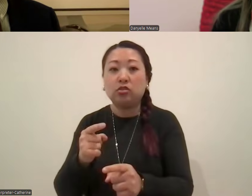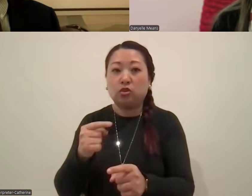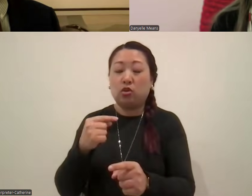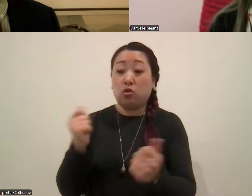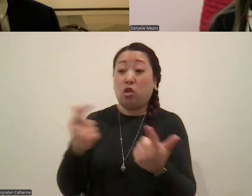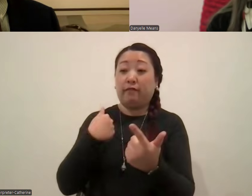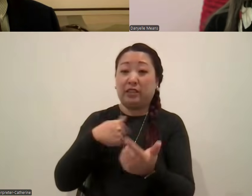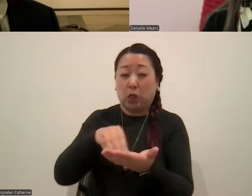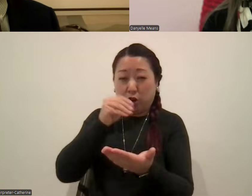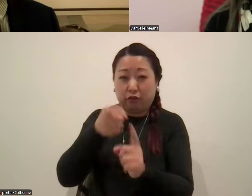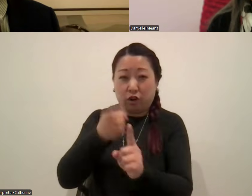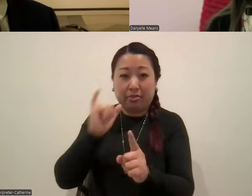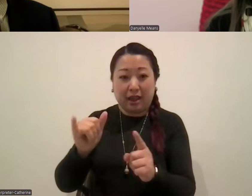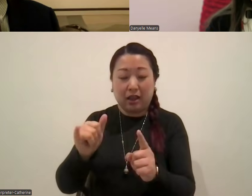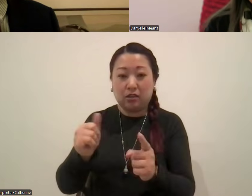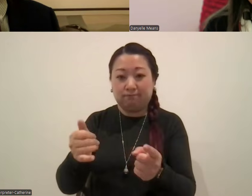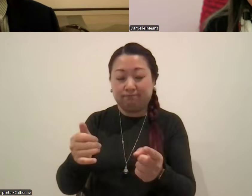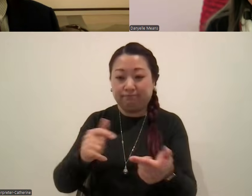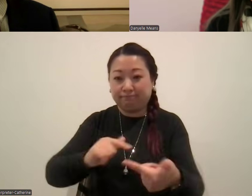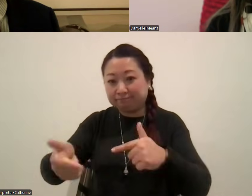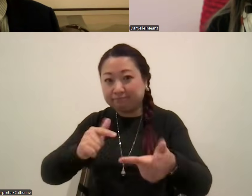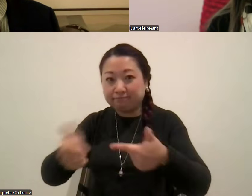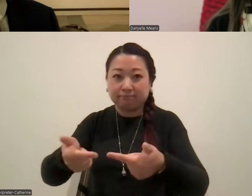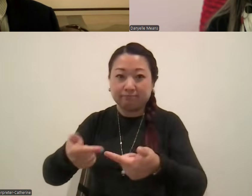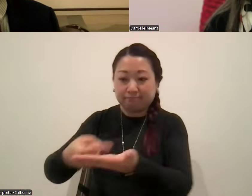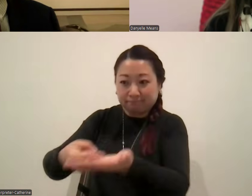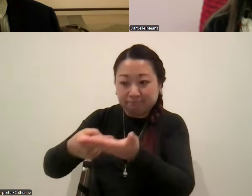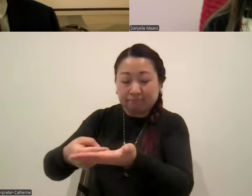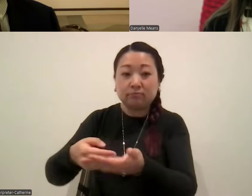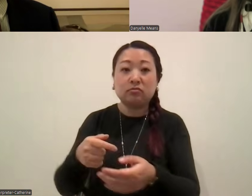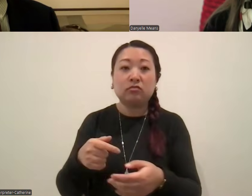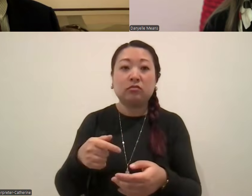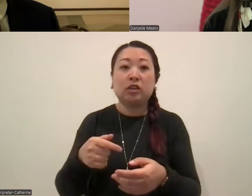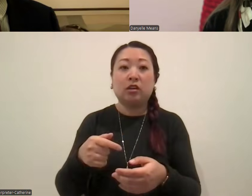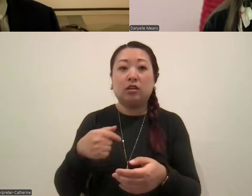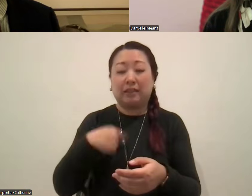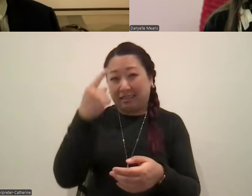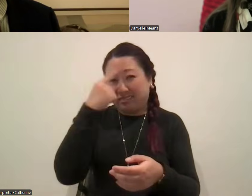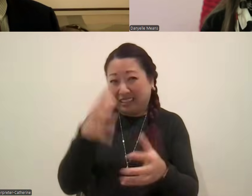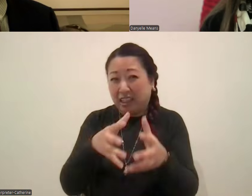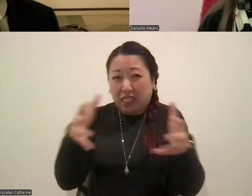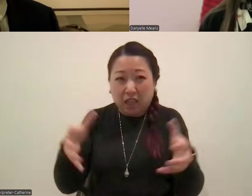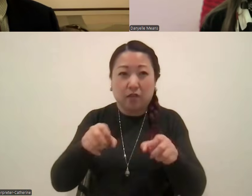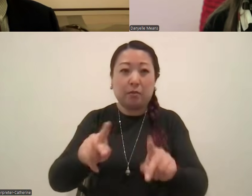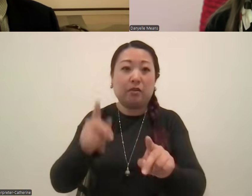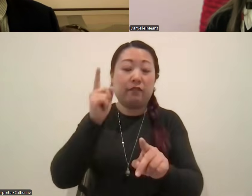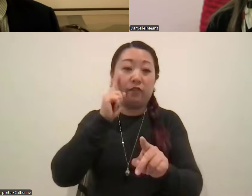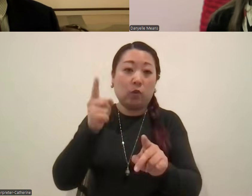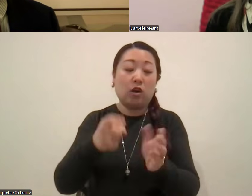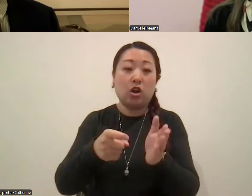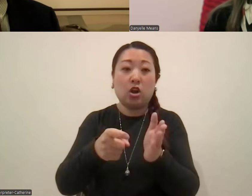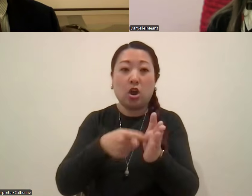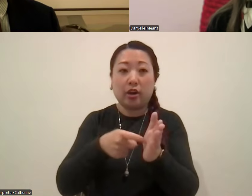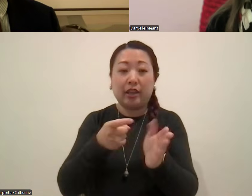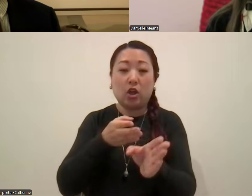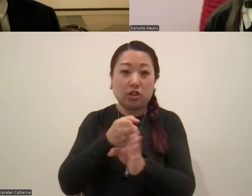think there are a tremendous amount of opportunities for archaeologists and those just entering the field